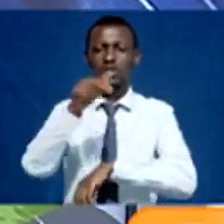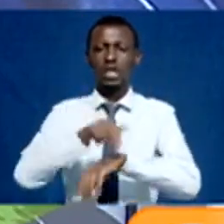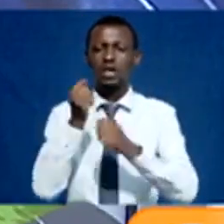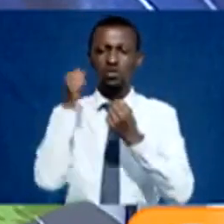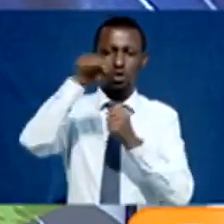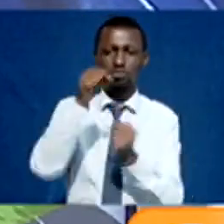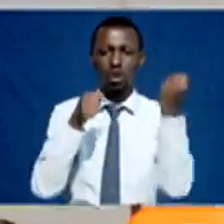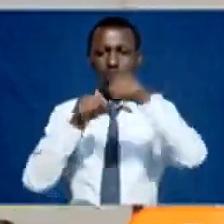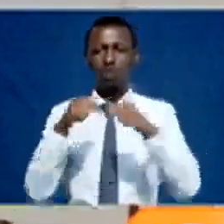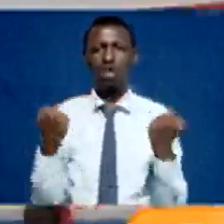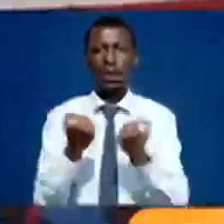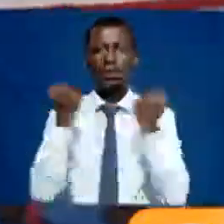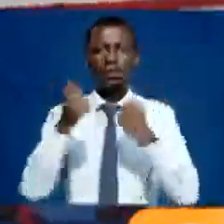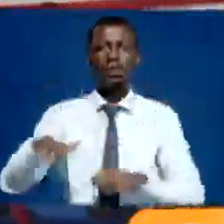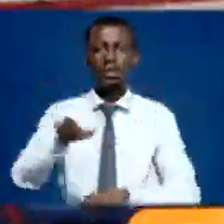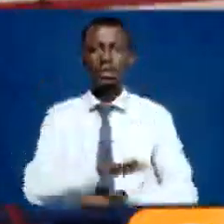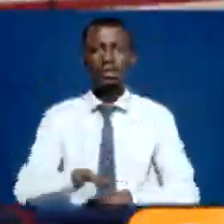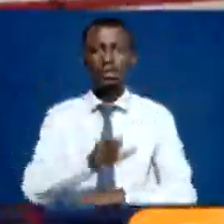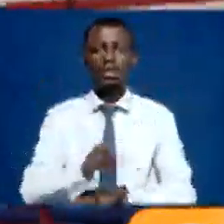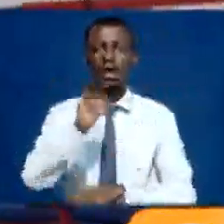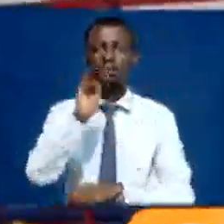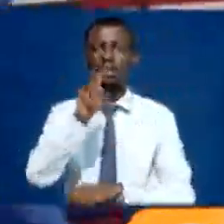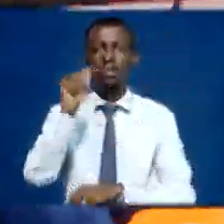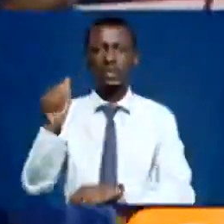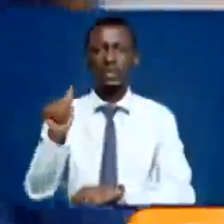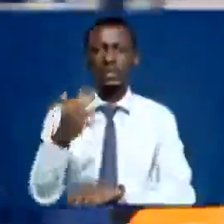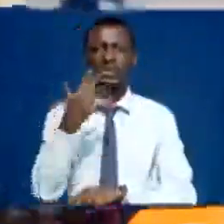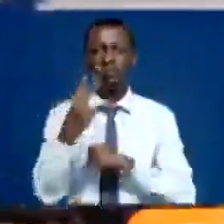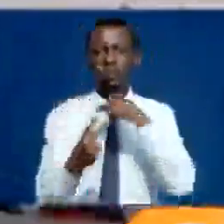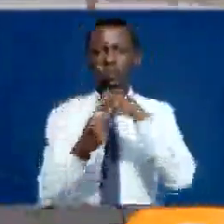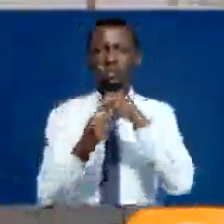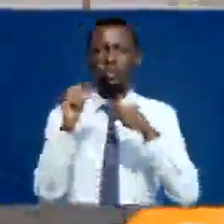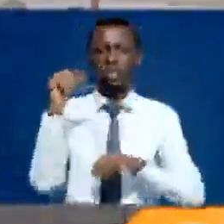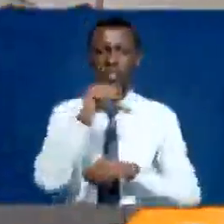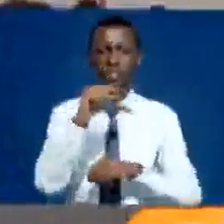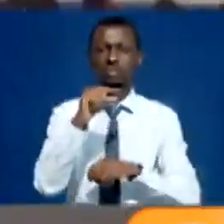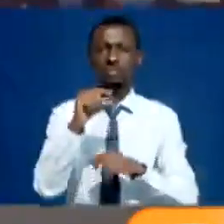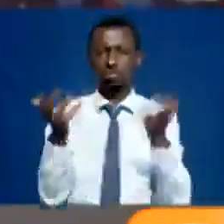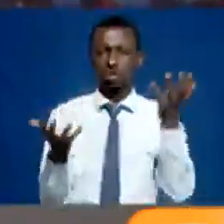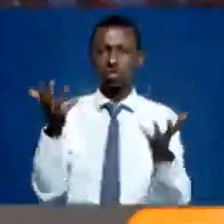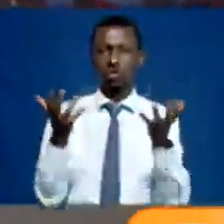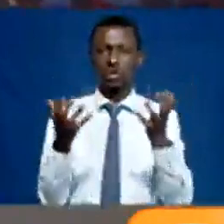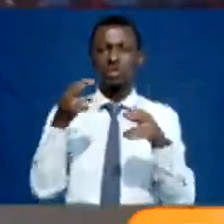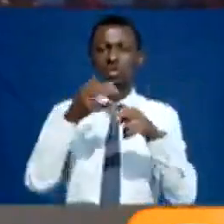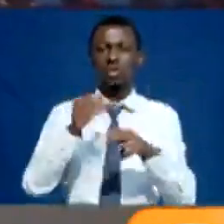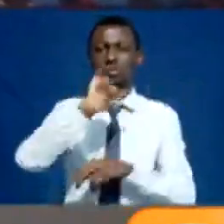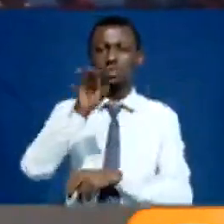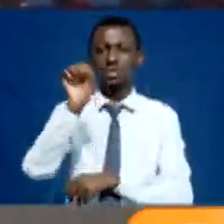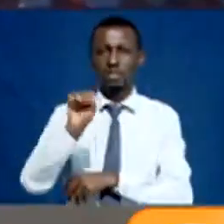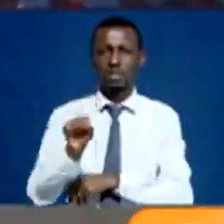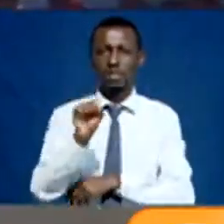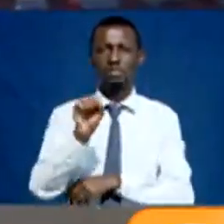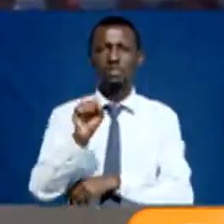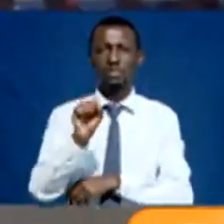the Kosawo Social Hall in Manyatta. In the 57 kgs bantamweight preliminary bouts, James Mungai of